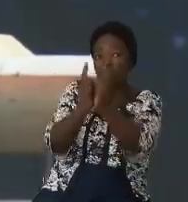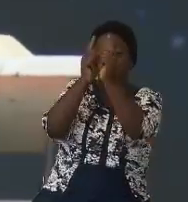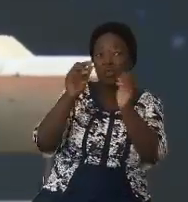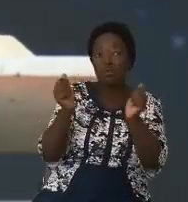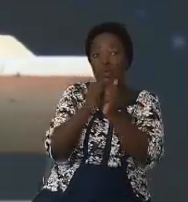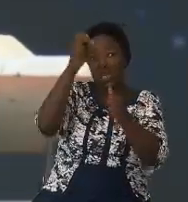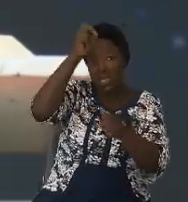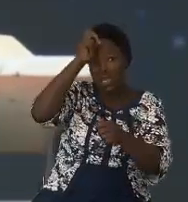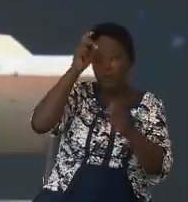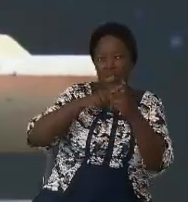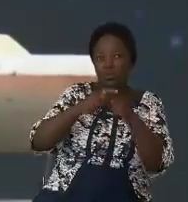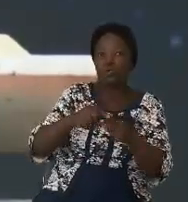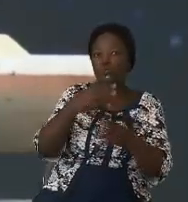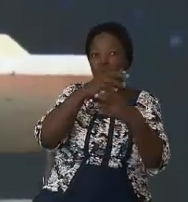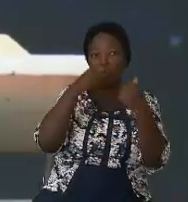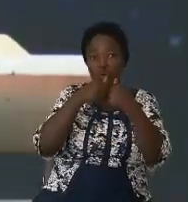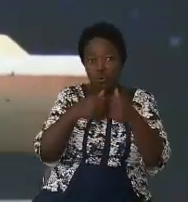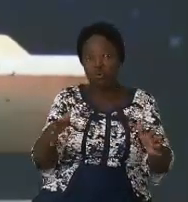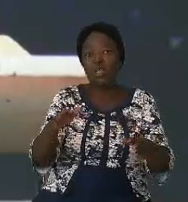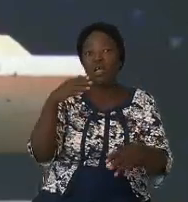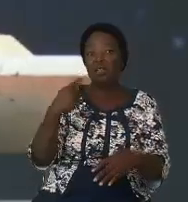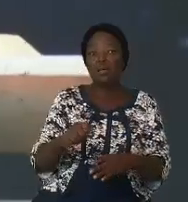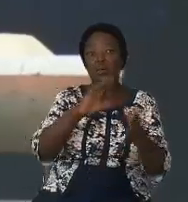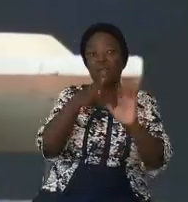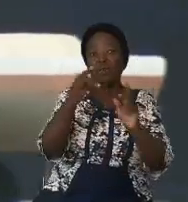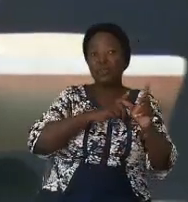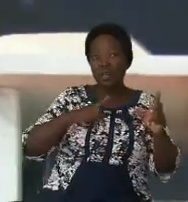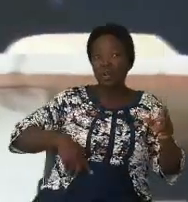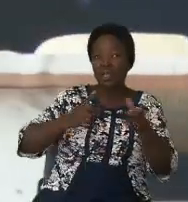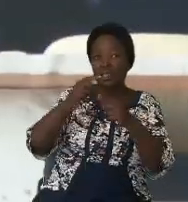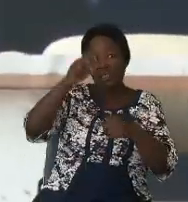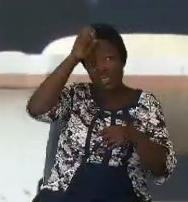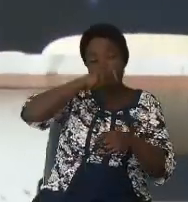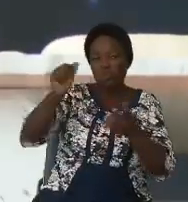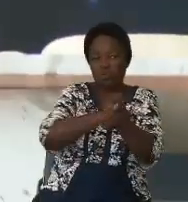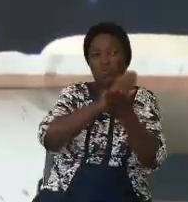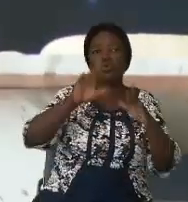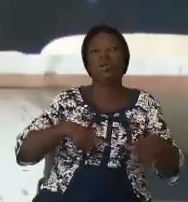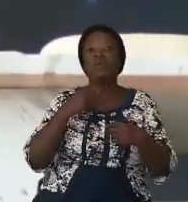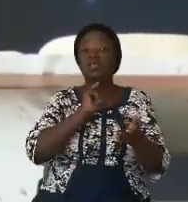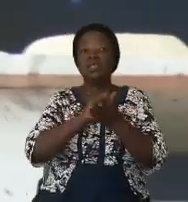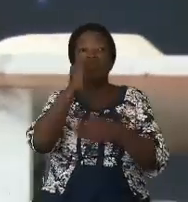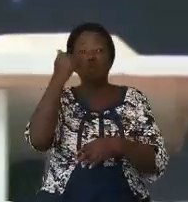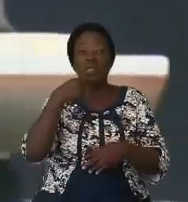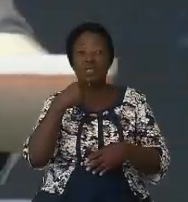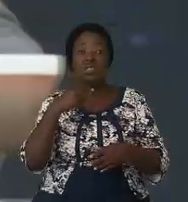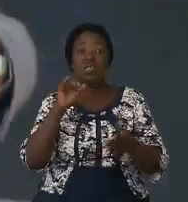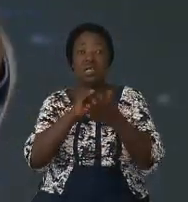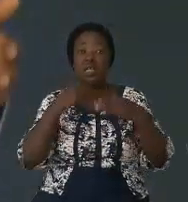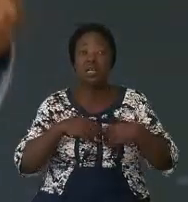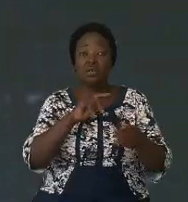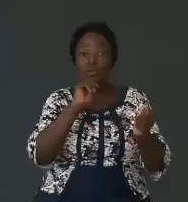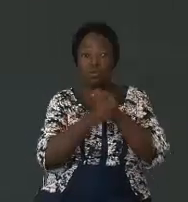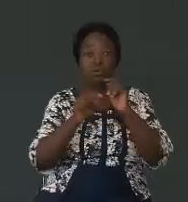devil, then he will lose my protection and the devil will crush him. That's the law. That's why it says